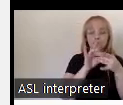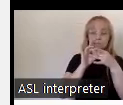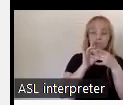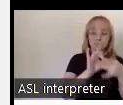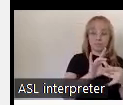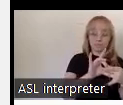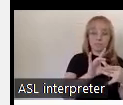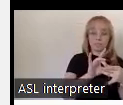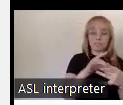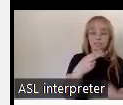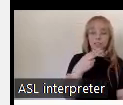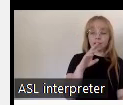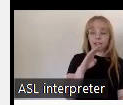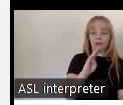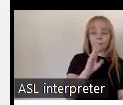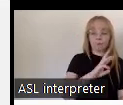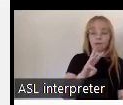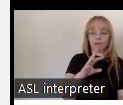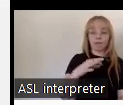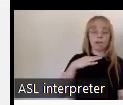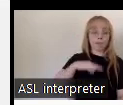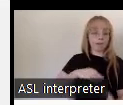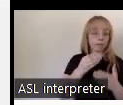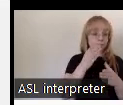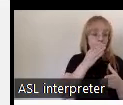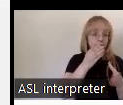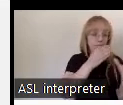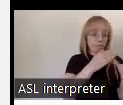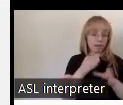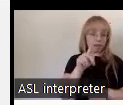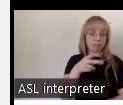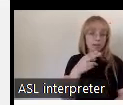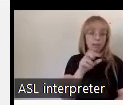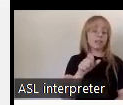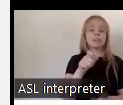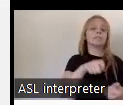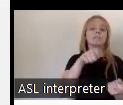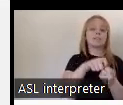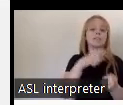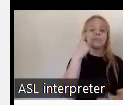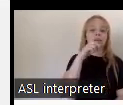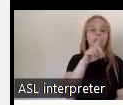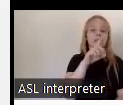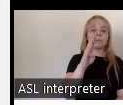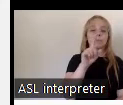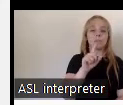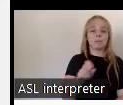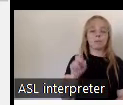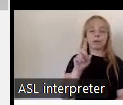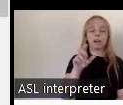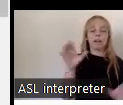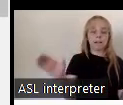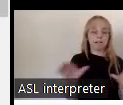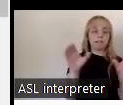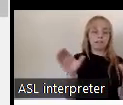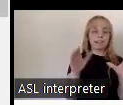website. These benefit planning paths are specific to the DB 101 vault activities, and